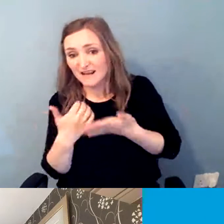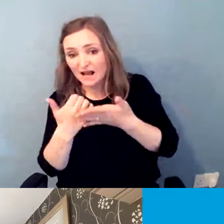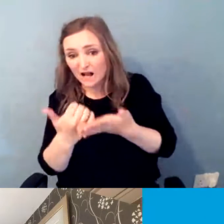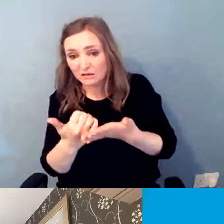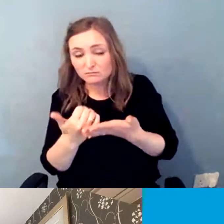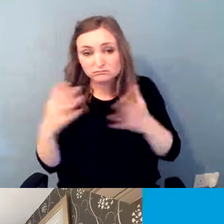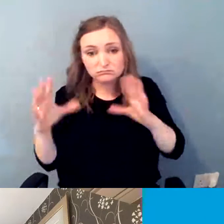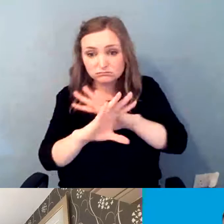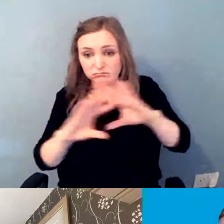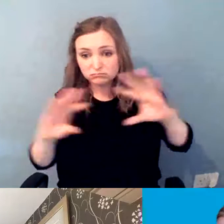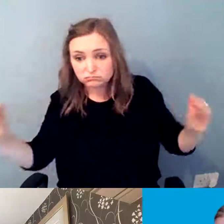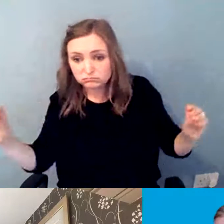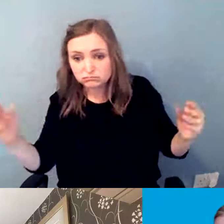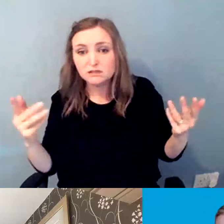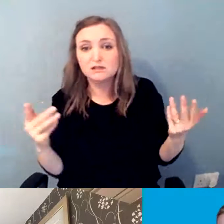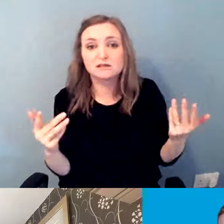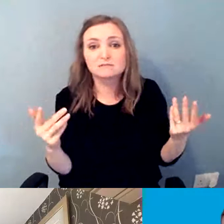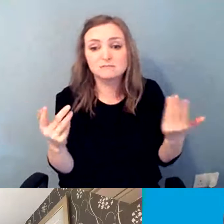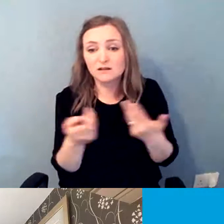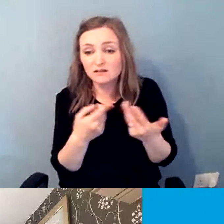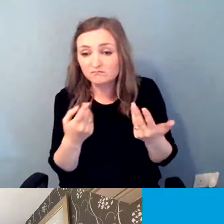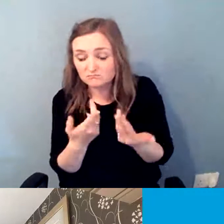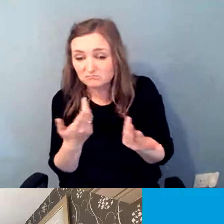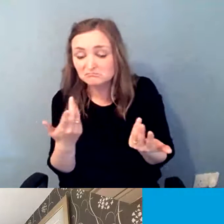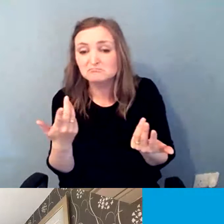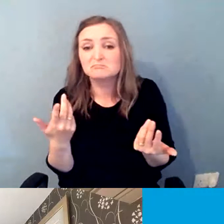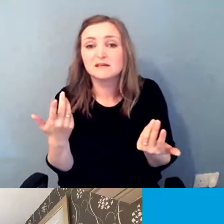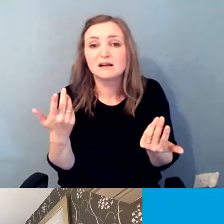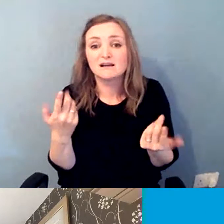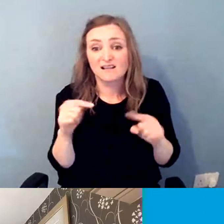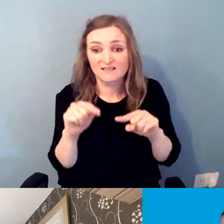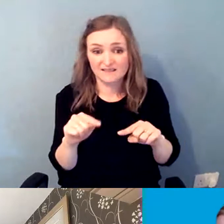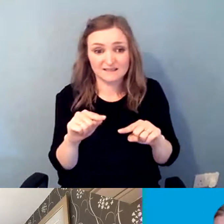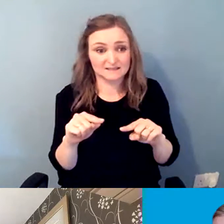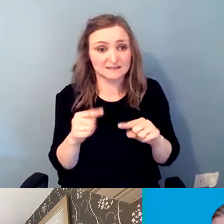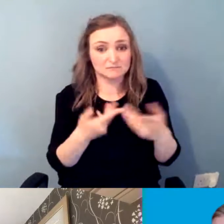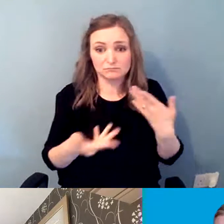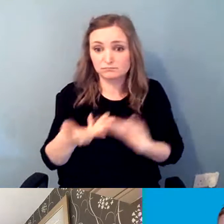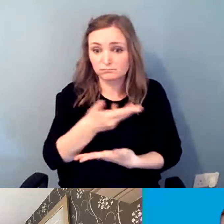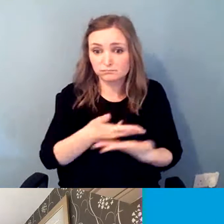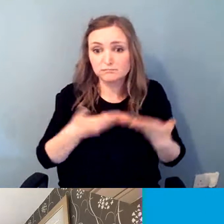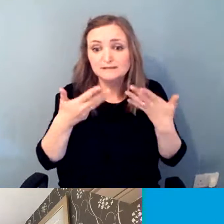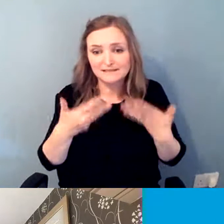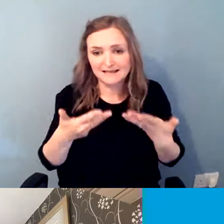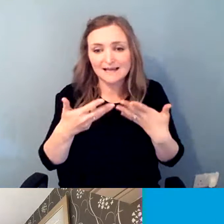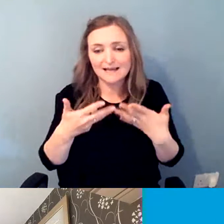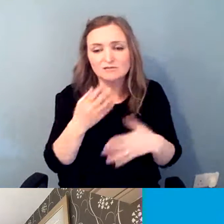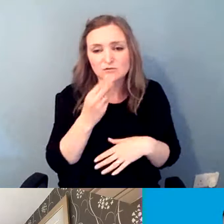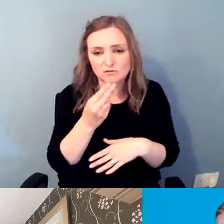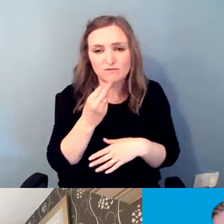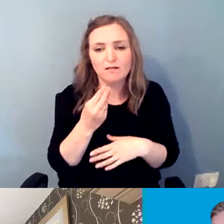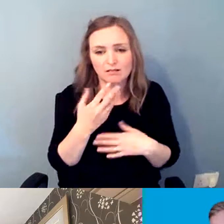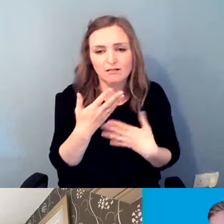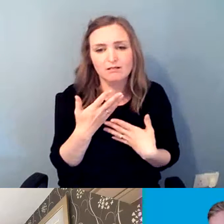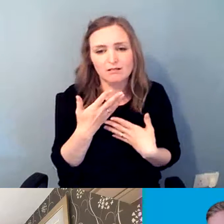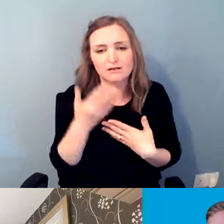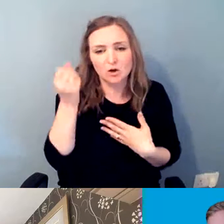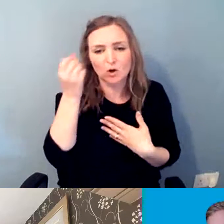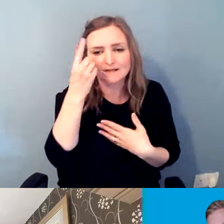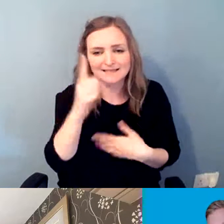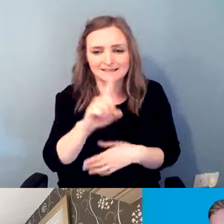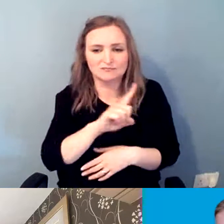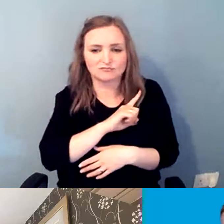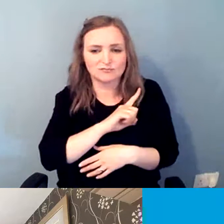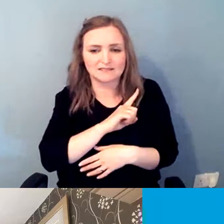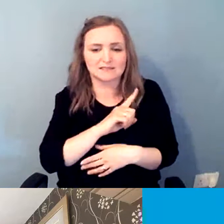the other things, is always appreciated. And these forums can be really effective in doing that. So yeah, please do get